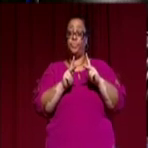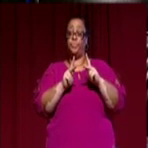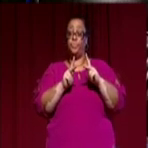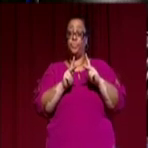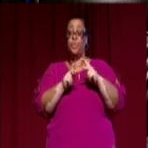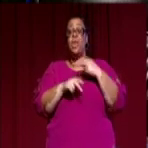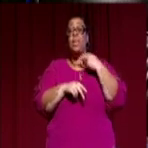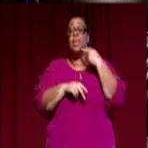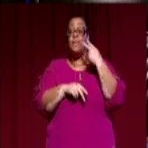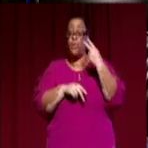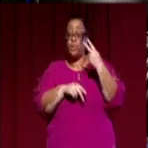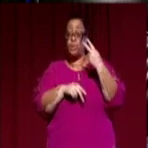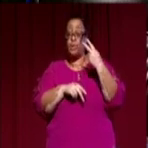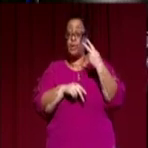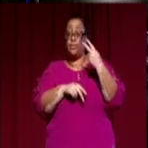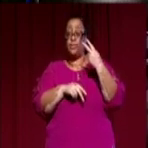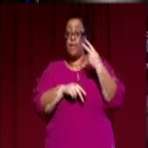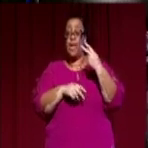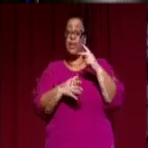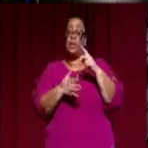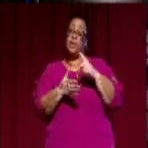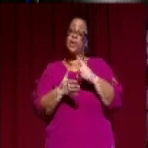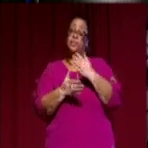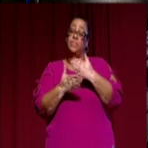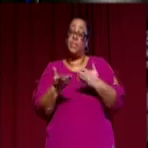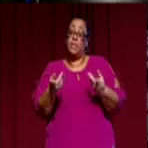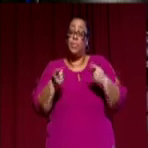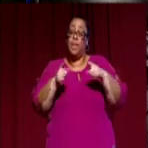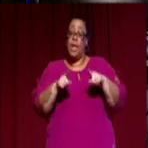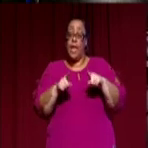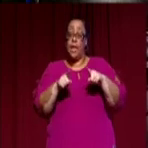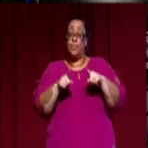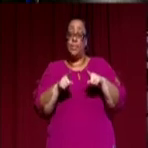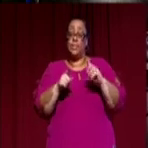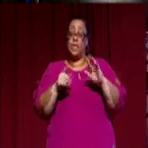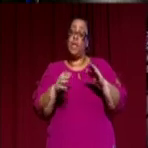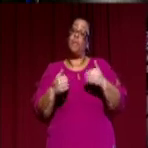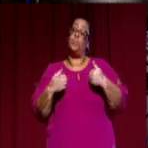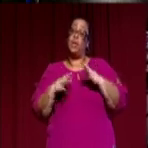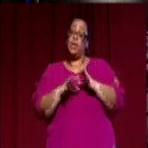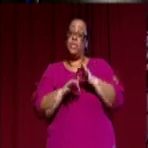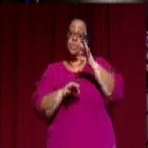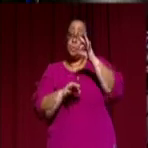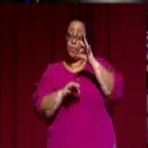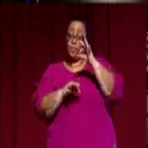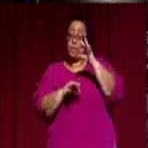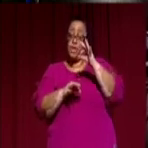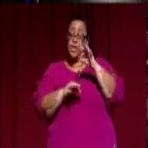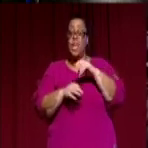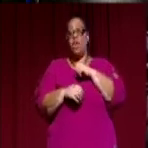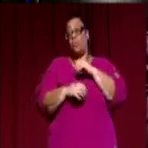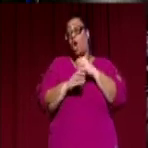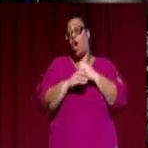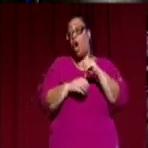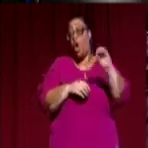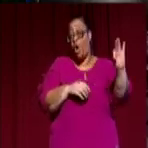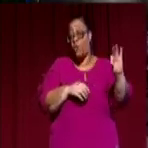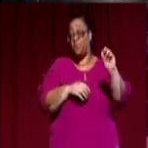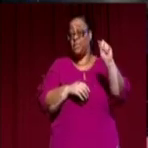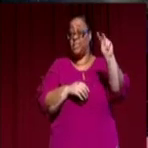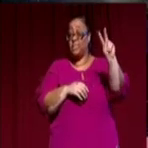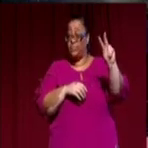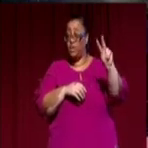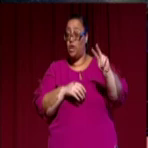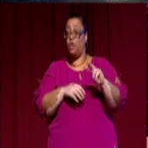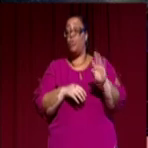can view tonight. And then if something happens and we just get in the spirit and we go off TV, we'll still be on Facebook Live, so